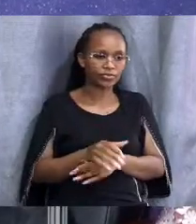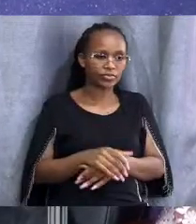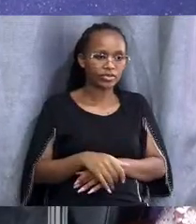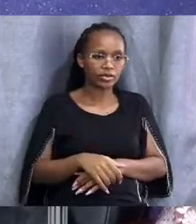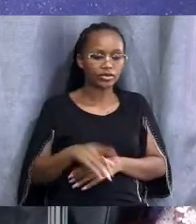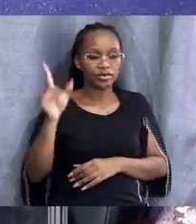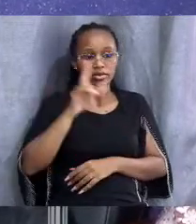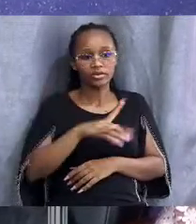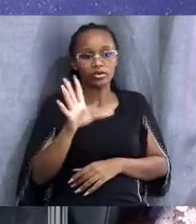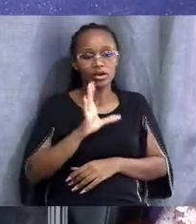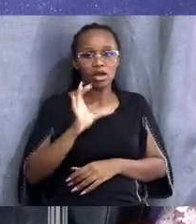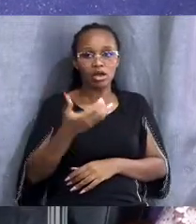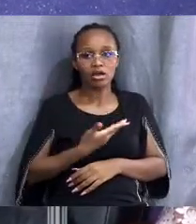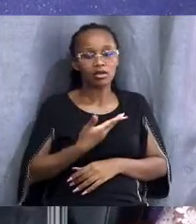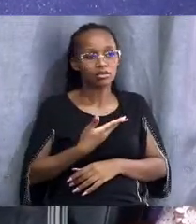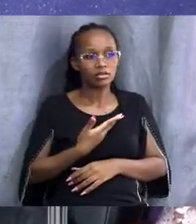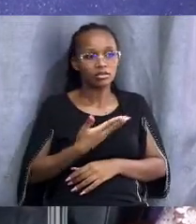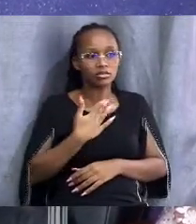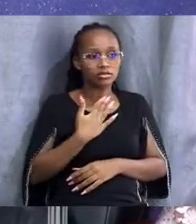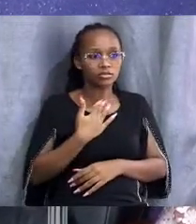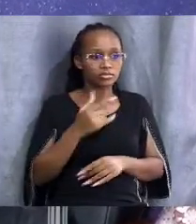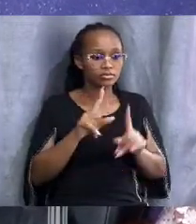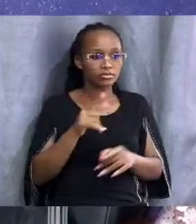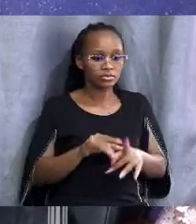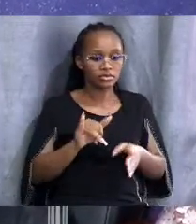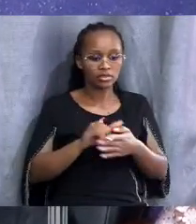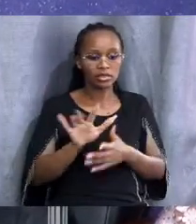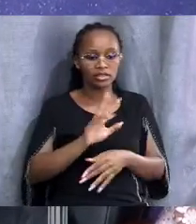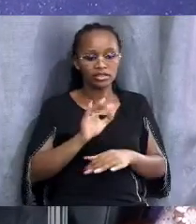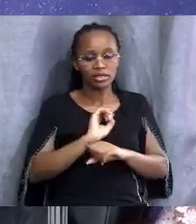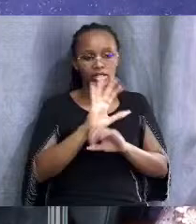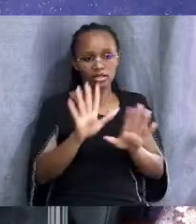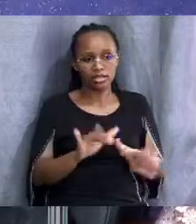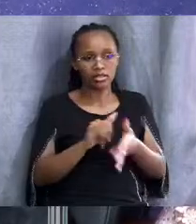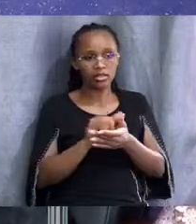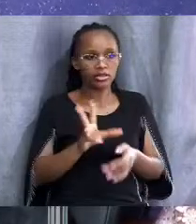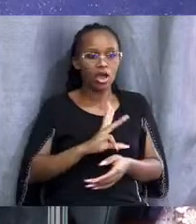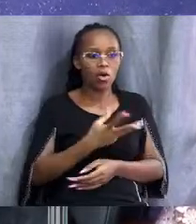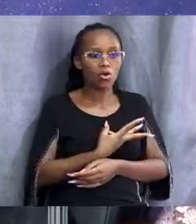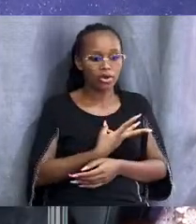For I would also want to say it clearly that